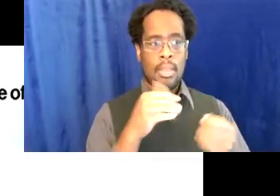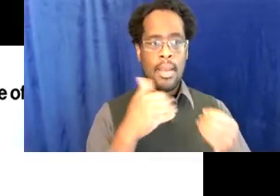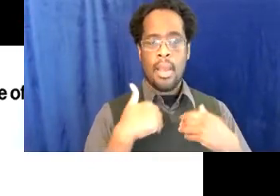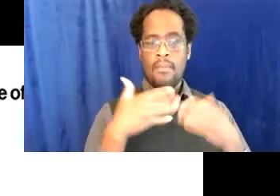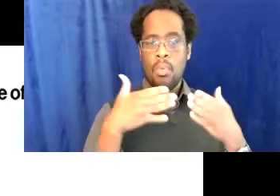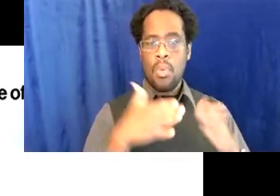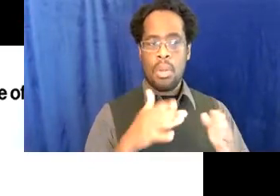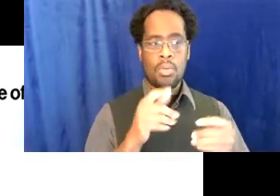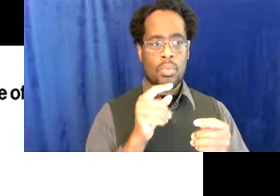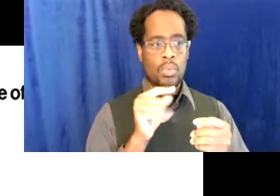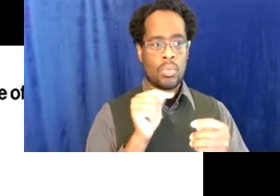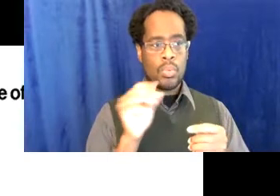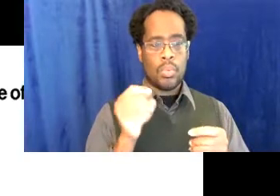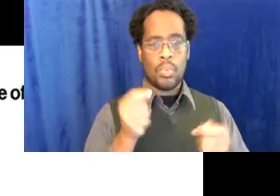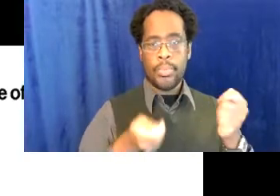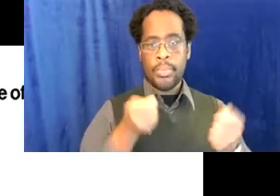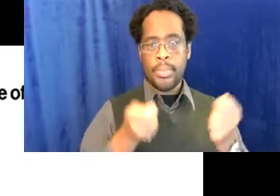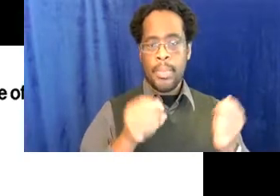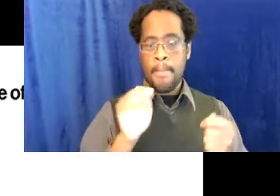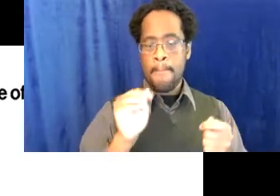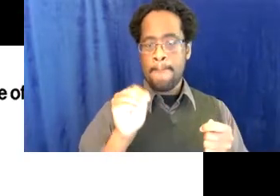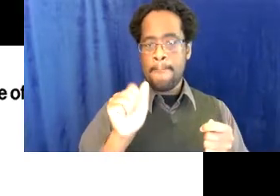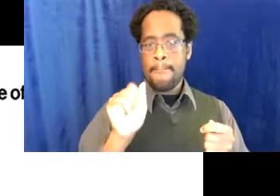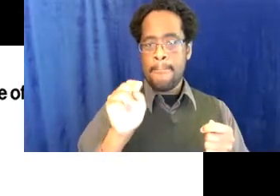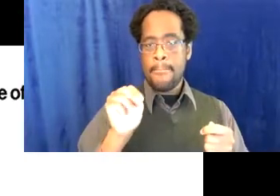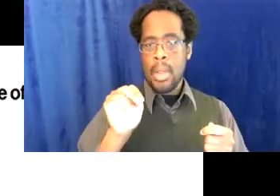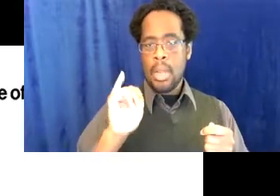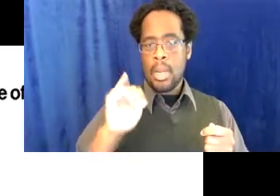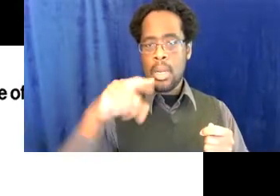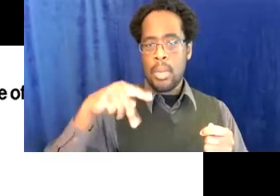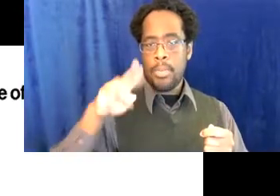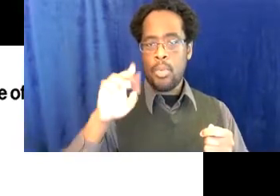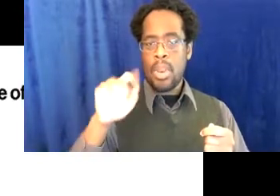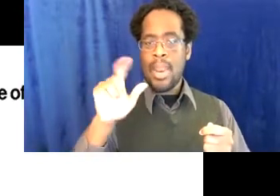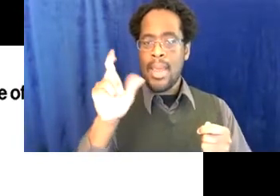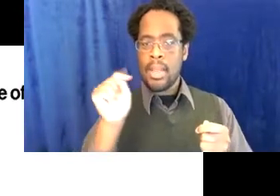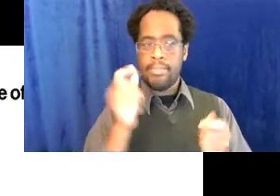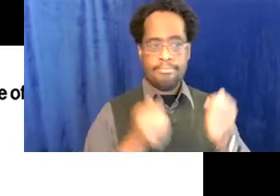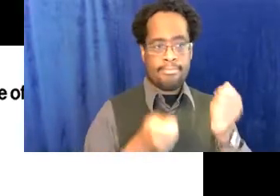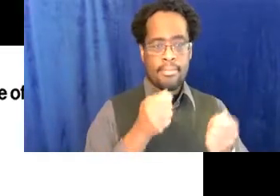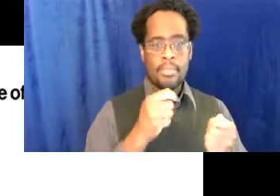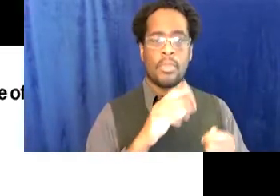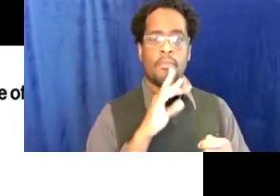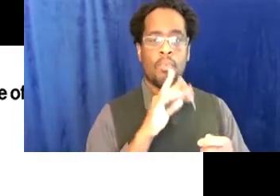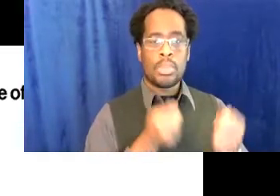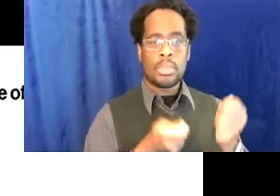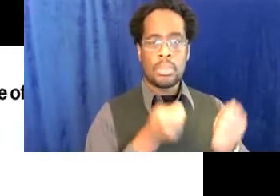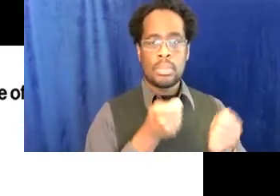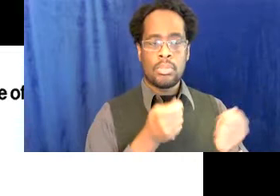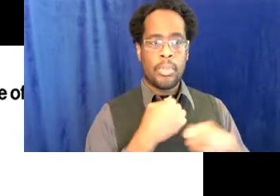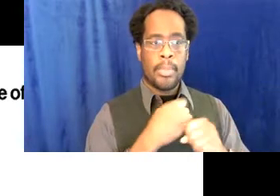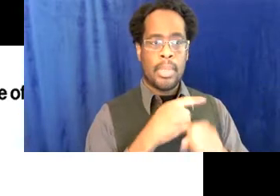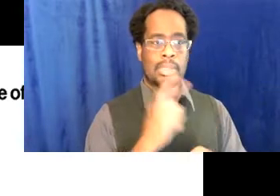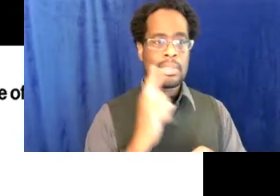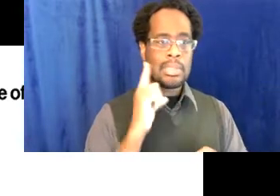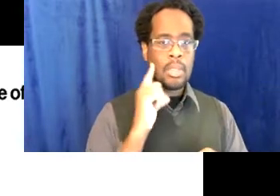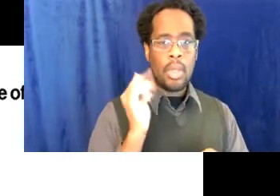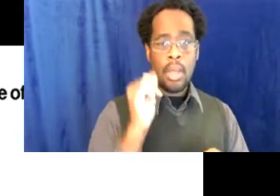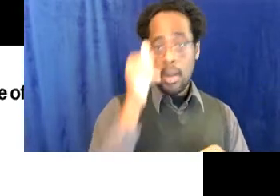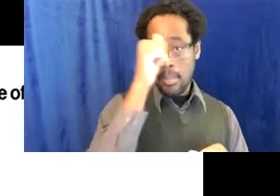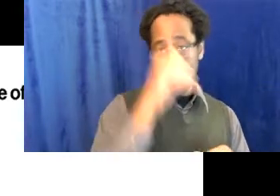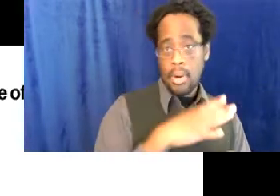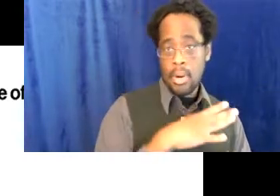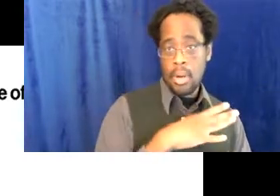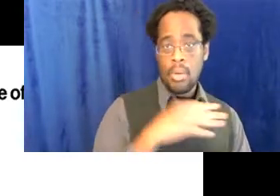Similarly to spoken language studies. We would like to be able to